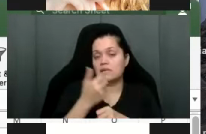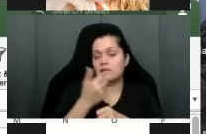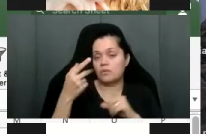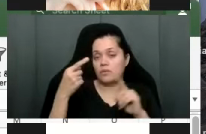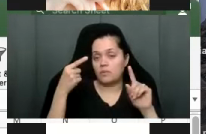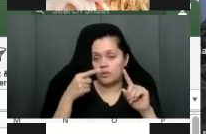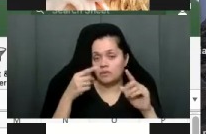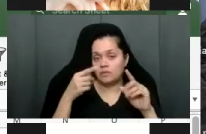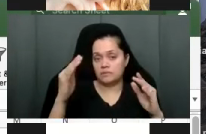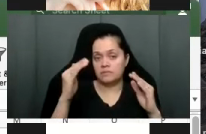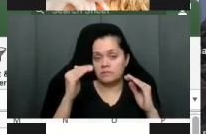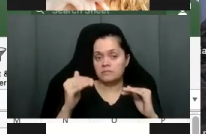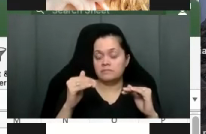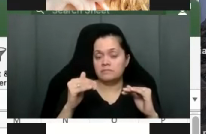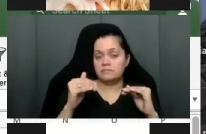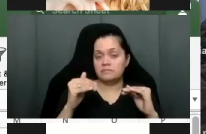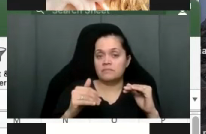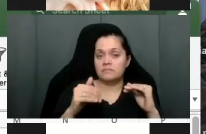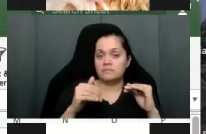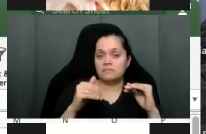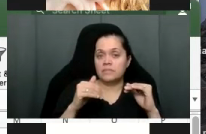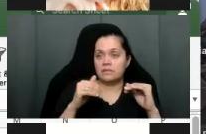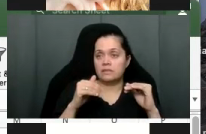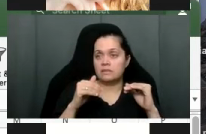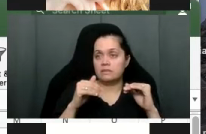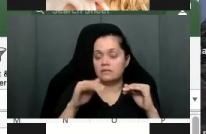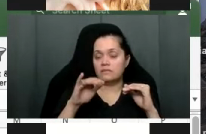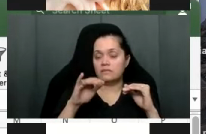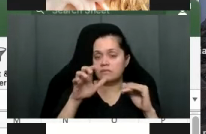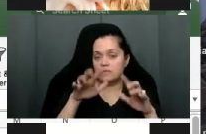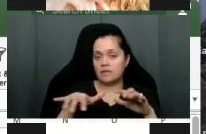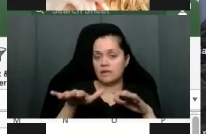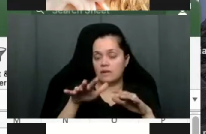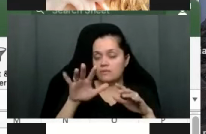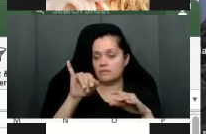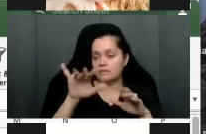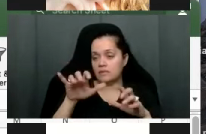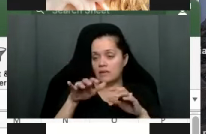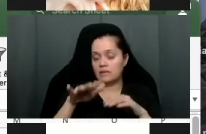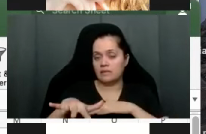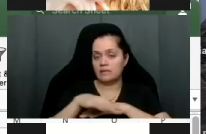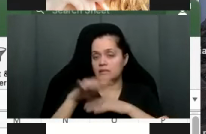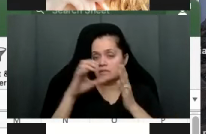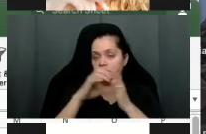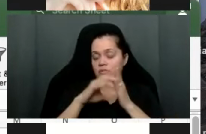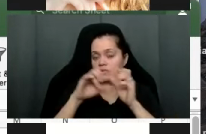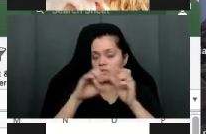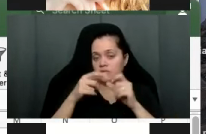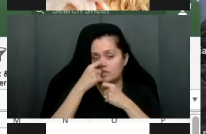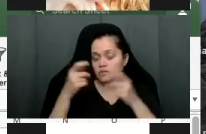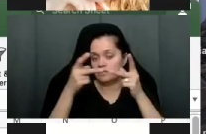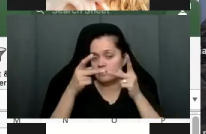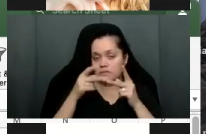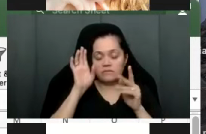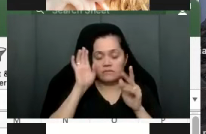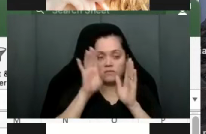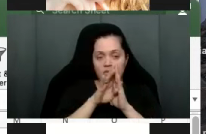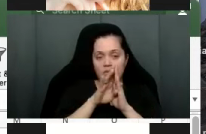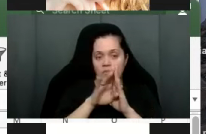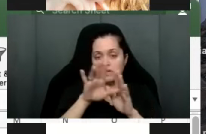points. So if it was that Iceland chapter, you could find an interesting photo about